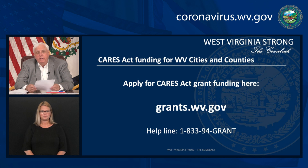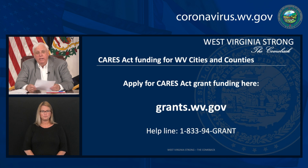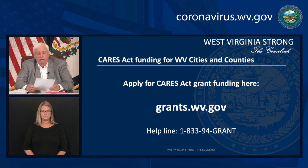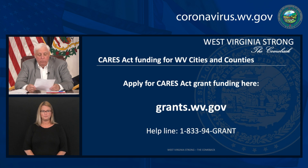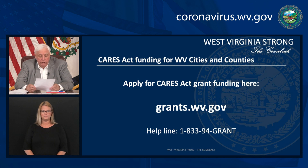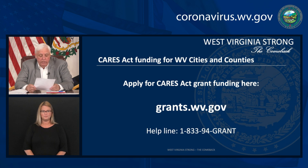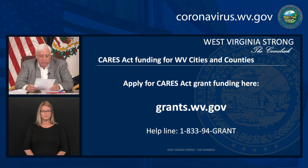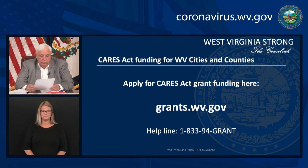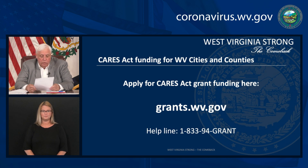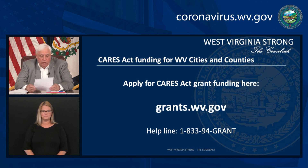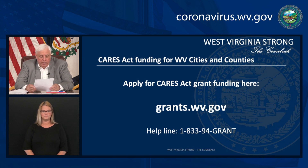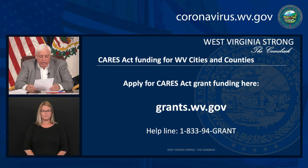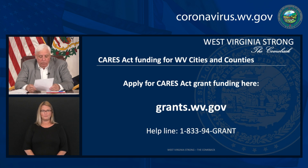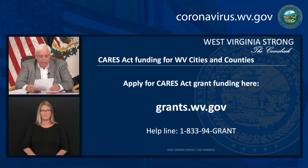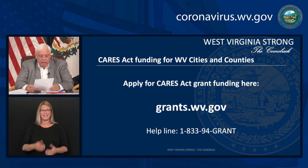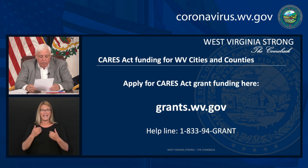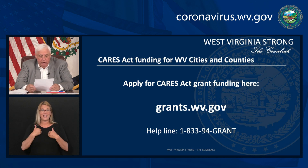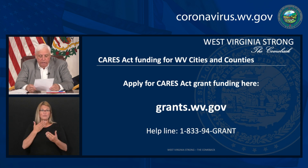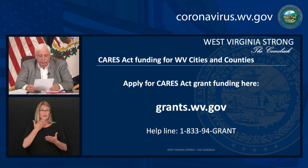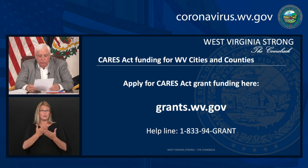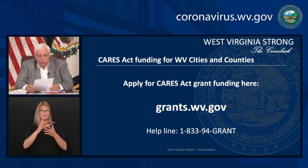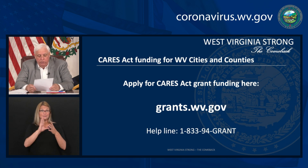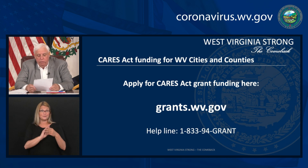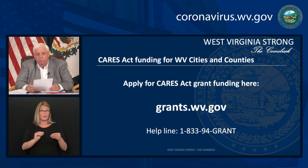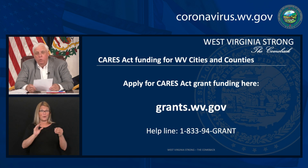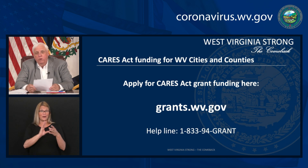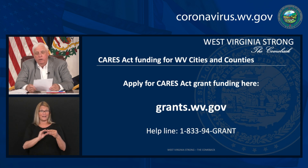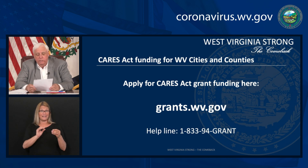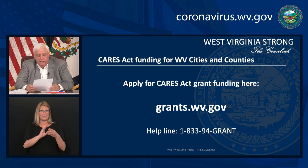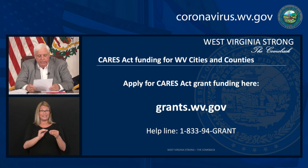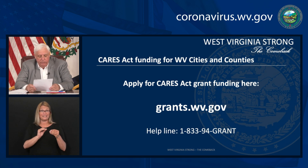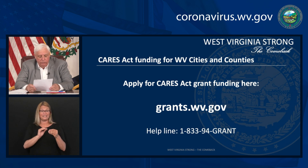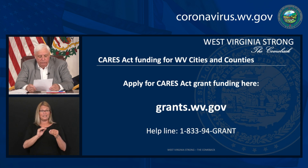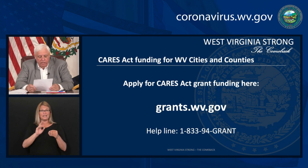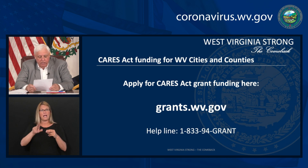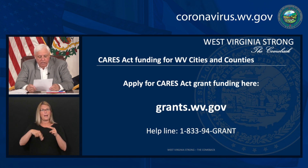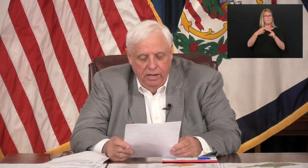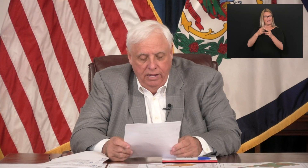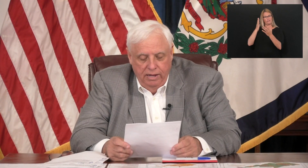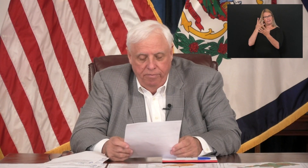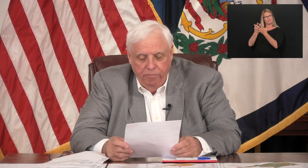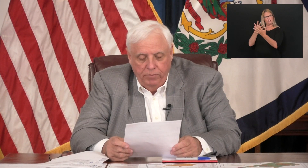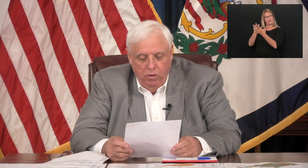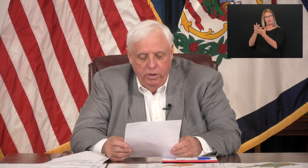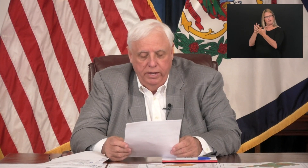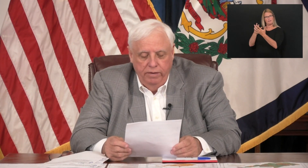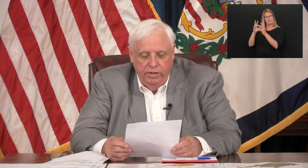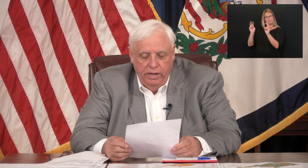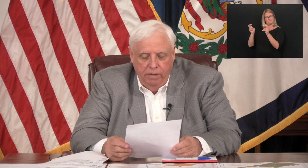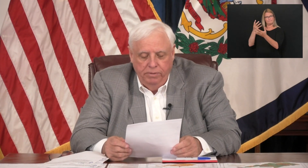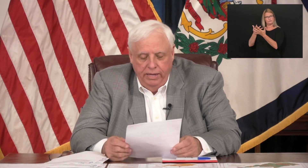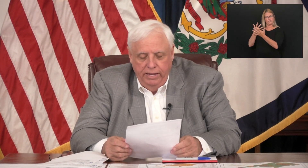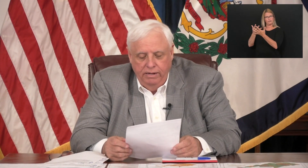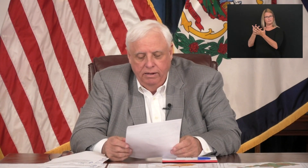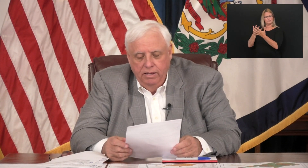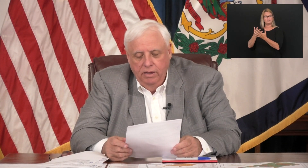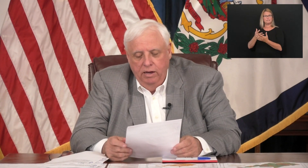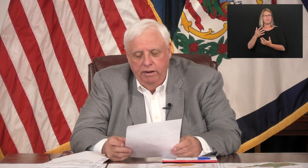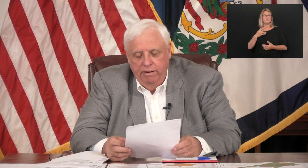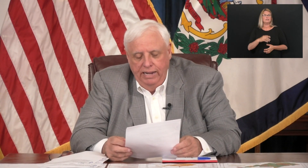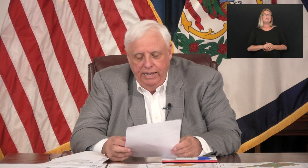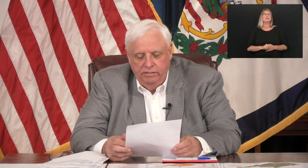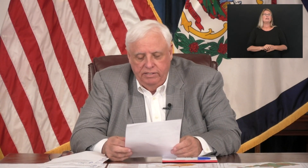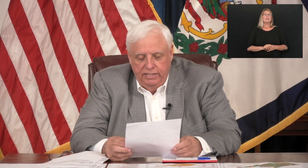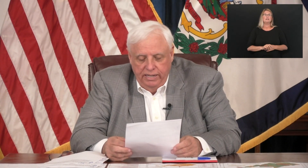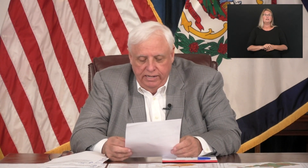Let me tell you of a really good story here. We got a really good story to report on our jails. I want to give you an update on